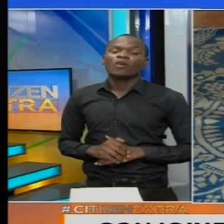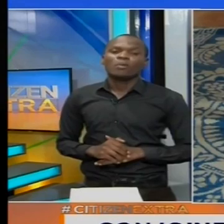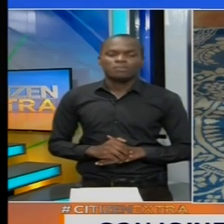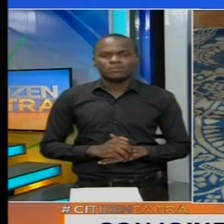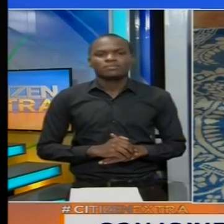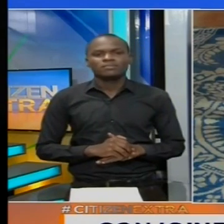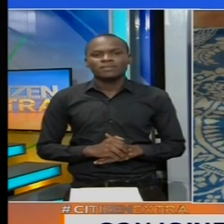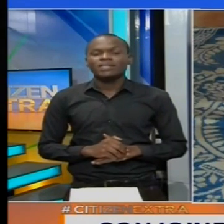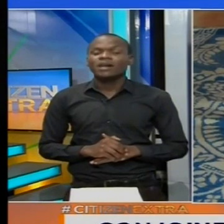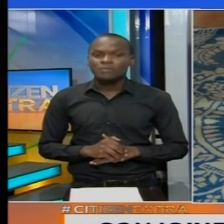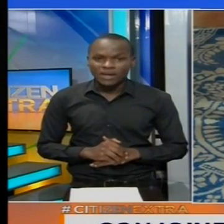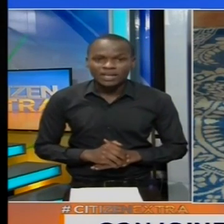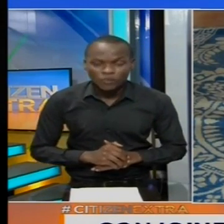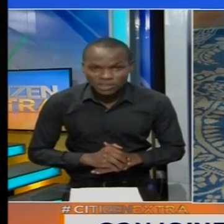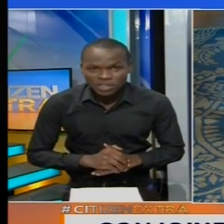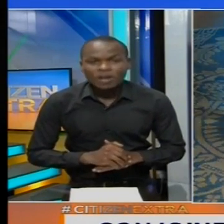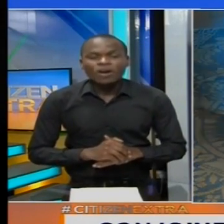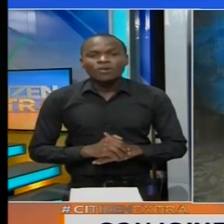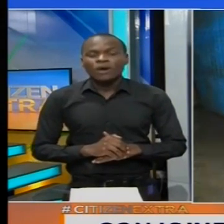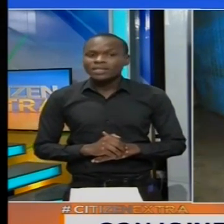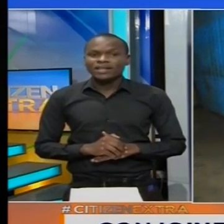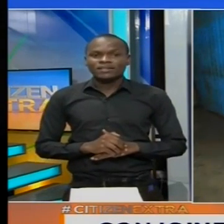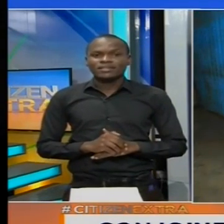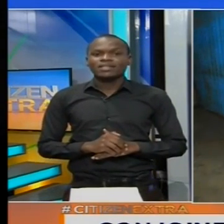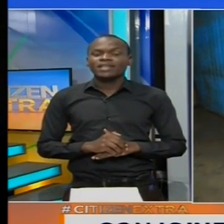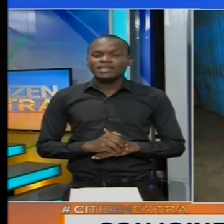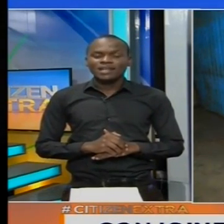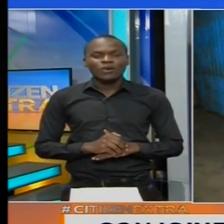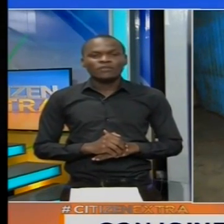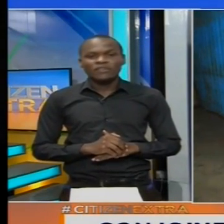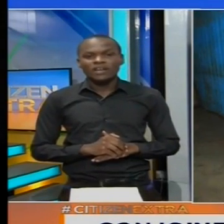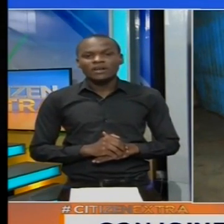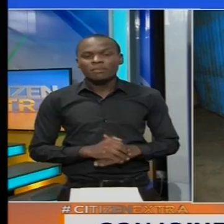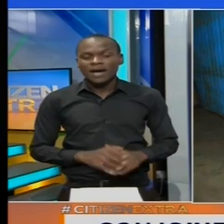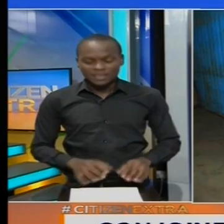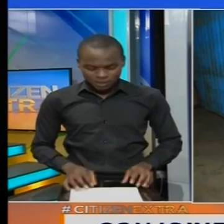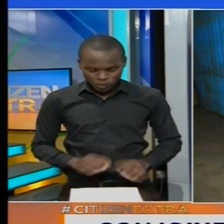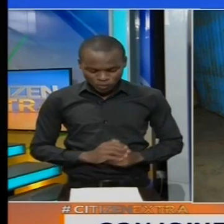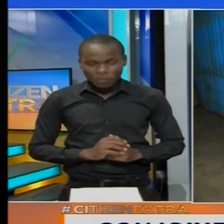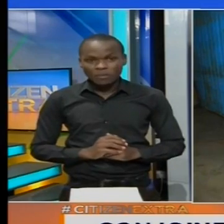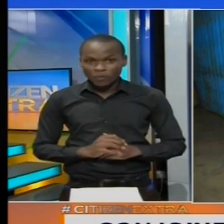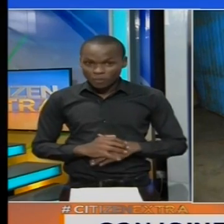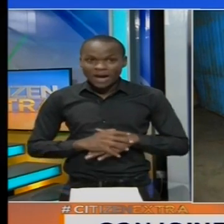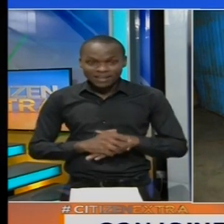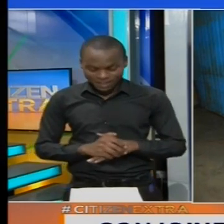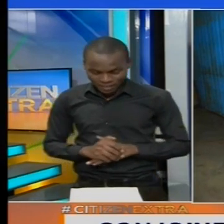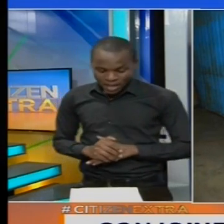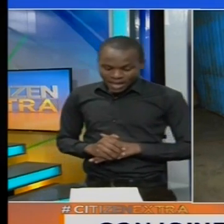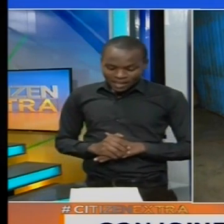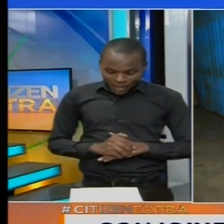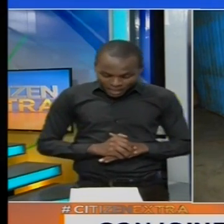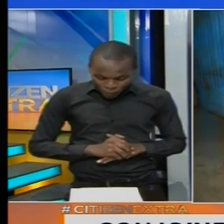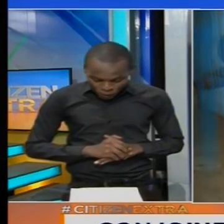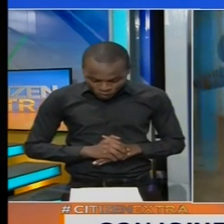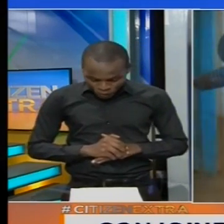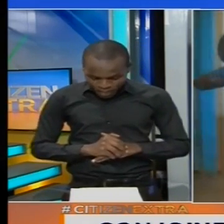they hope and they're praying and wish one day they'll get a God-fearing man to marry them. And